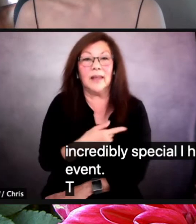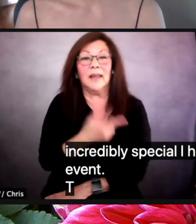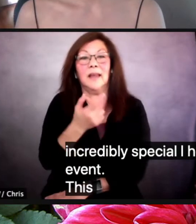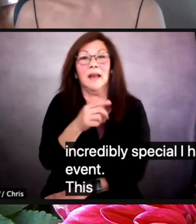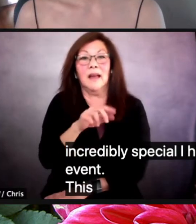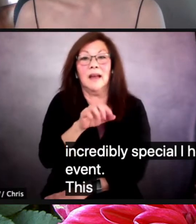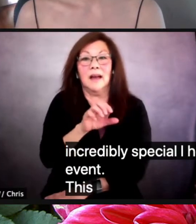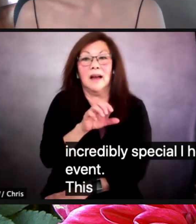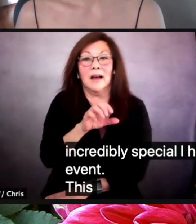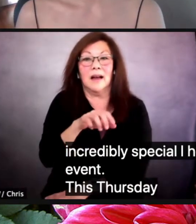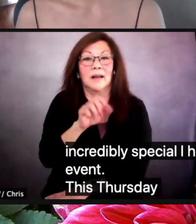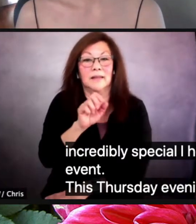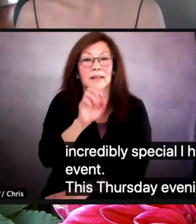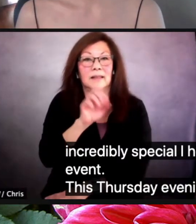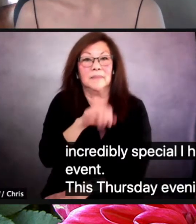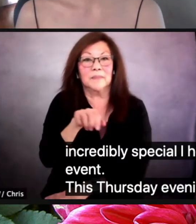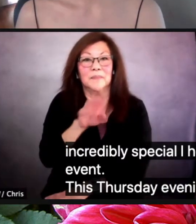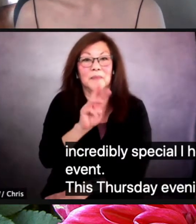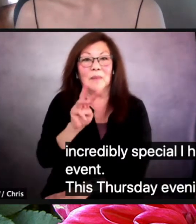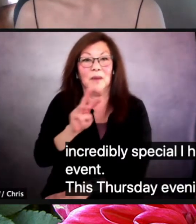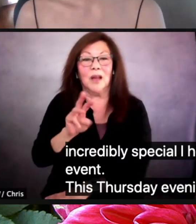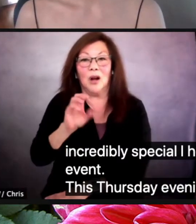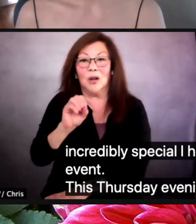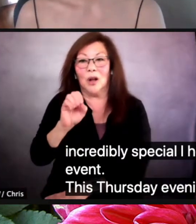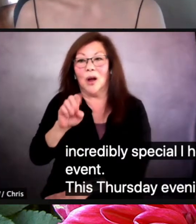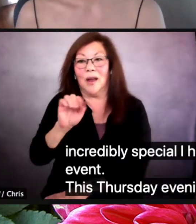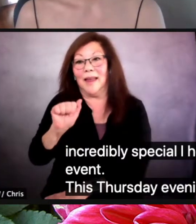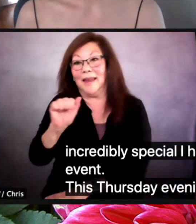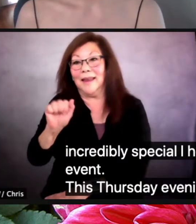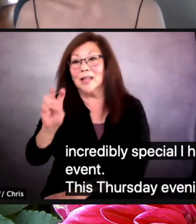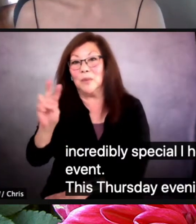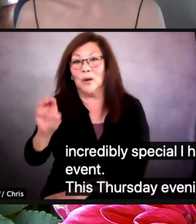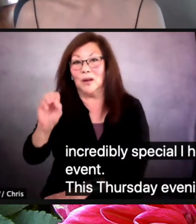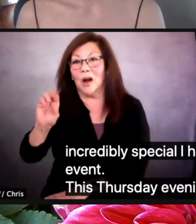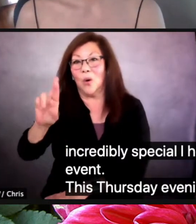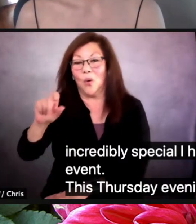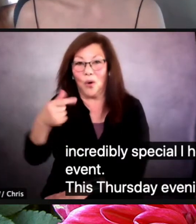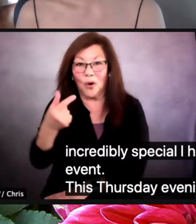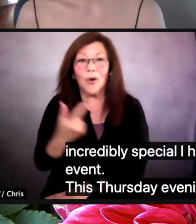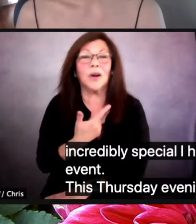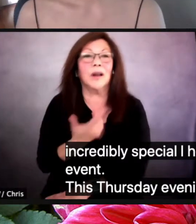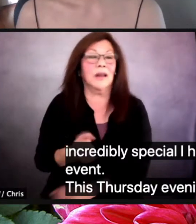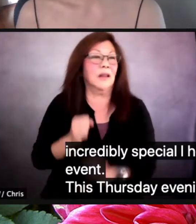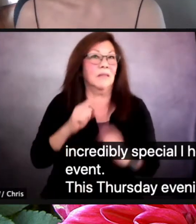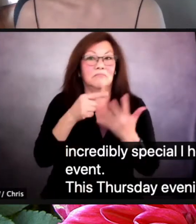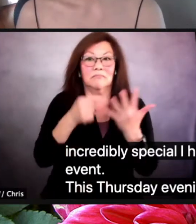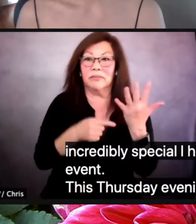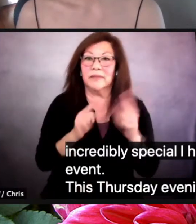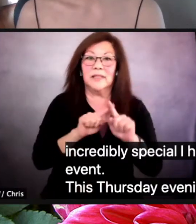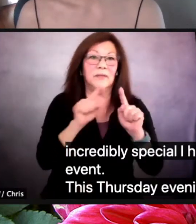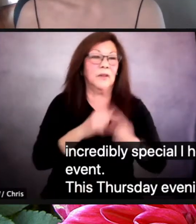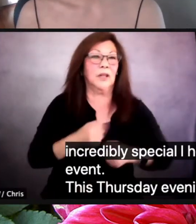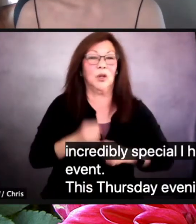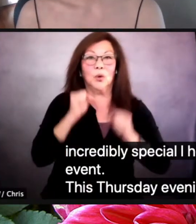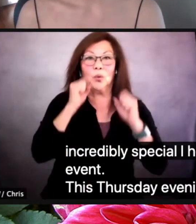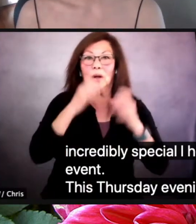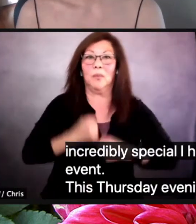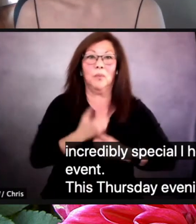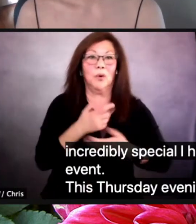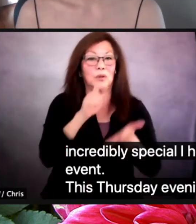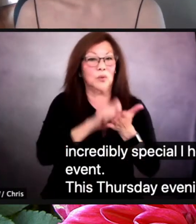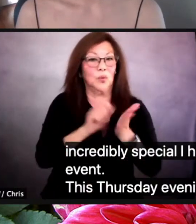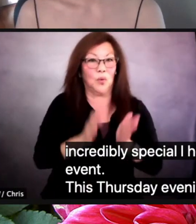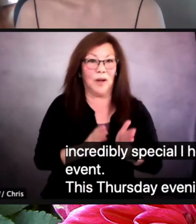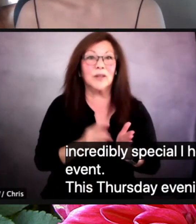aaww.org/events. Maxine Han Kingston, Marilyn Chen, so many incredible poets and writers will be there. So we hope you'll